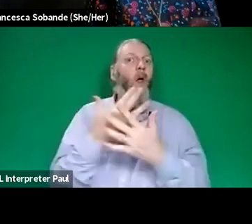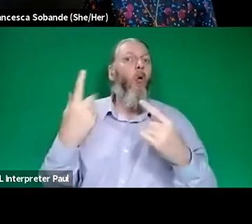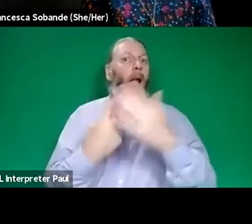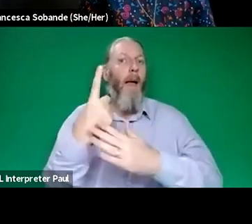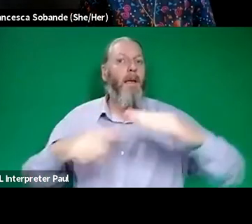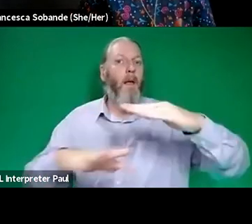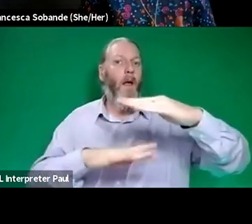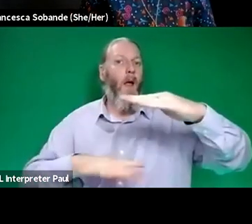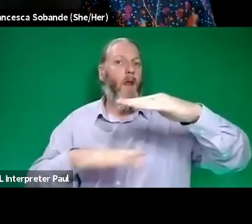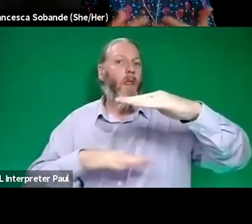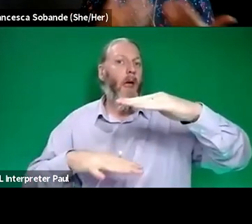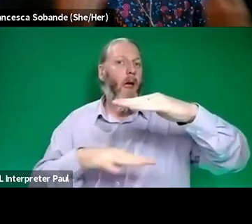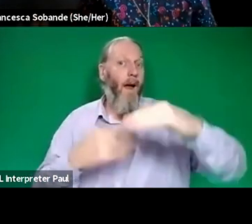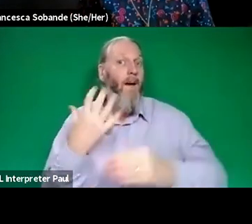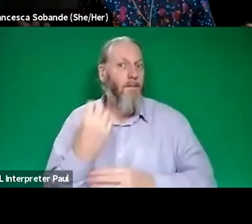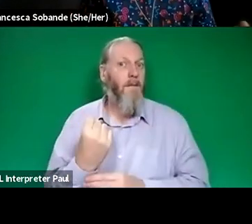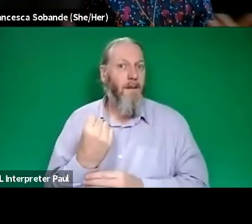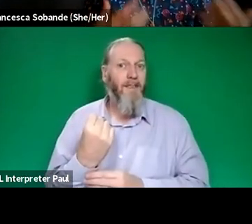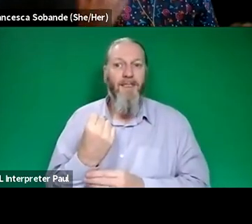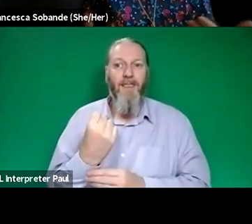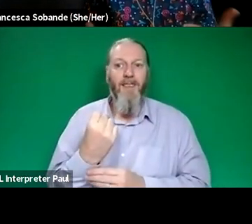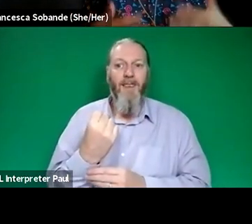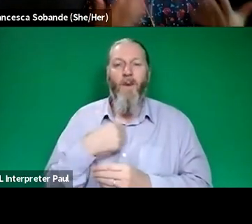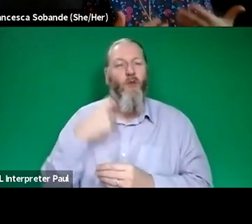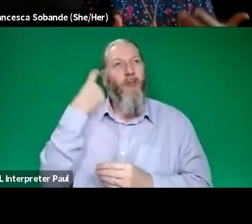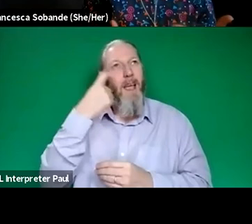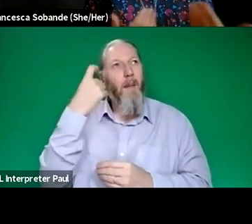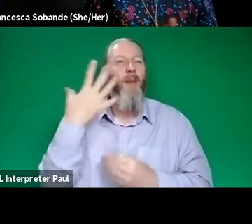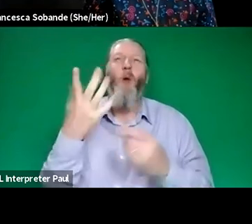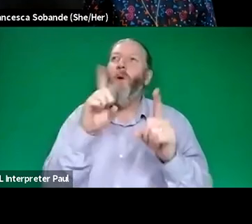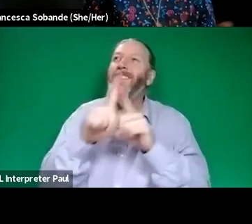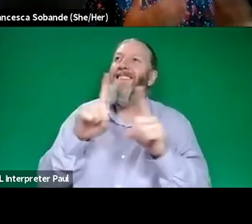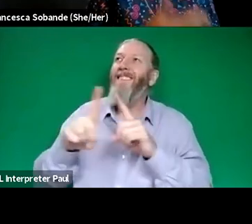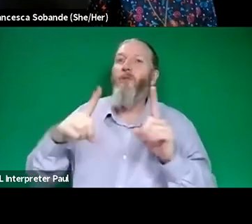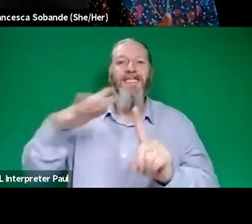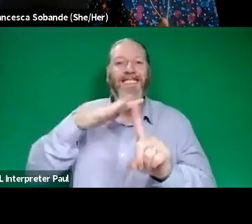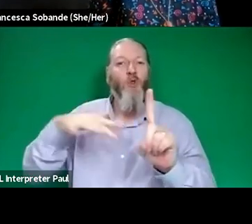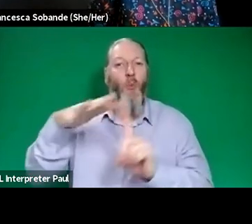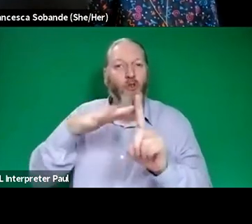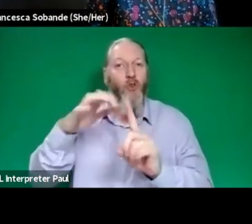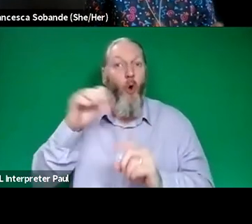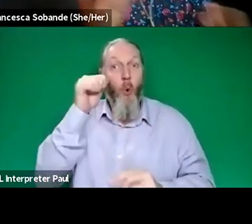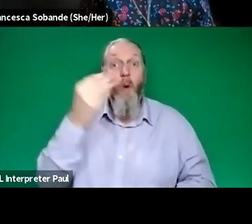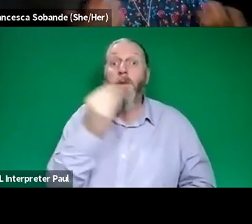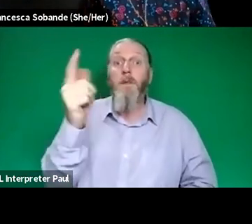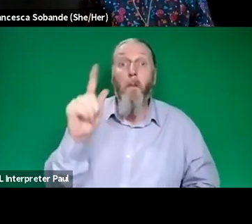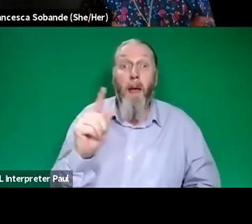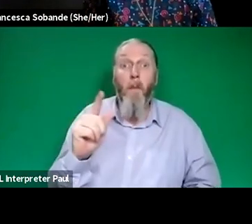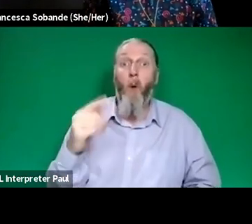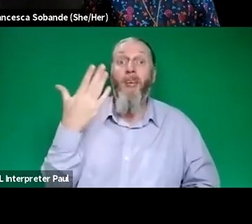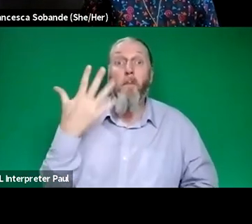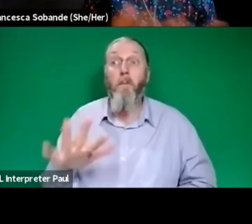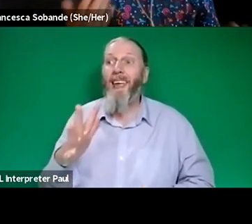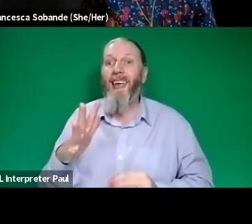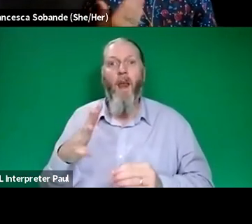digital, it's also about, you know, different settings. And we're aware that some people have been doing things online for a long time in a way that hasn't been